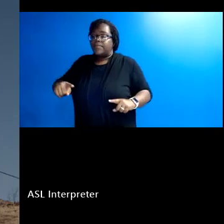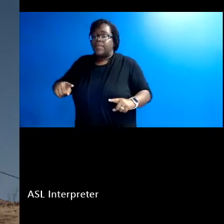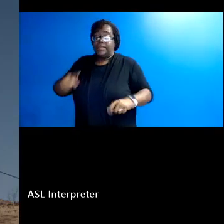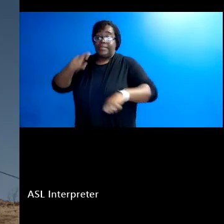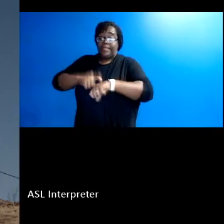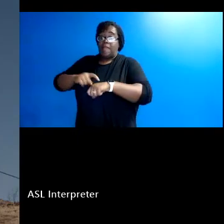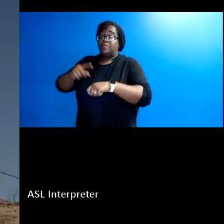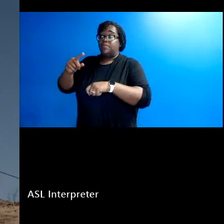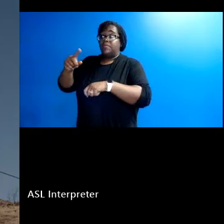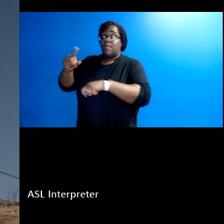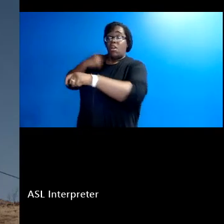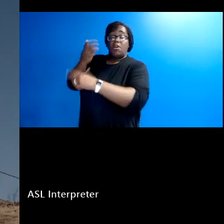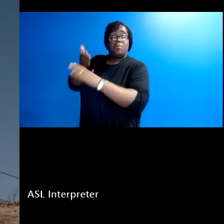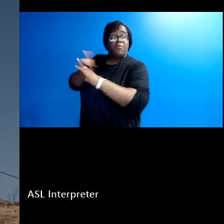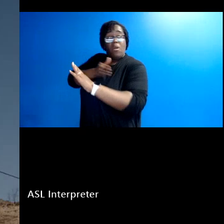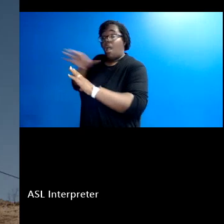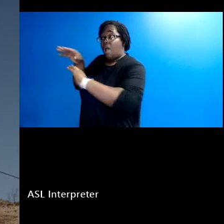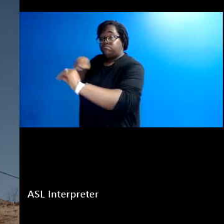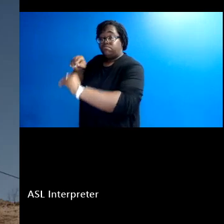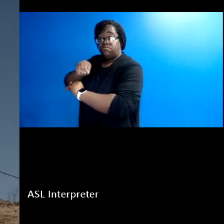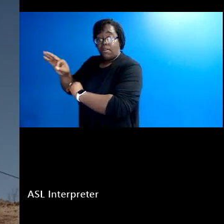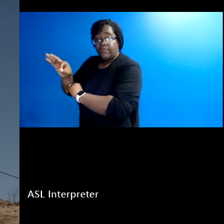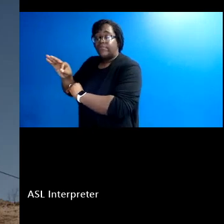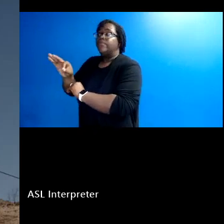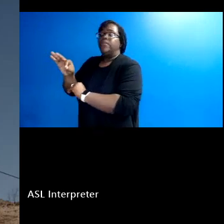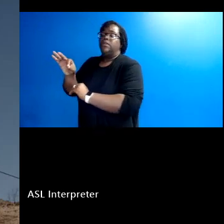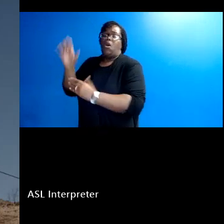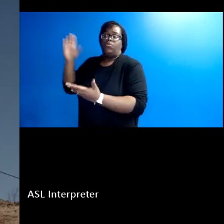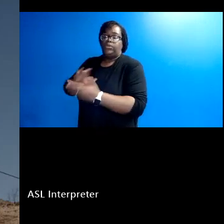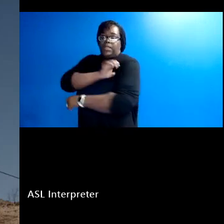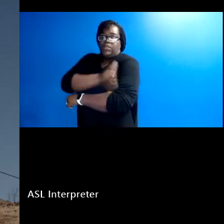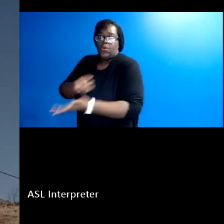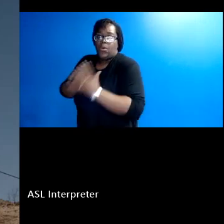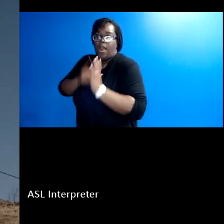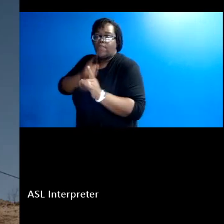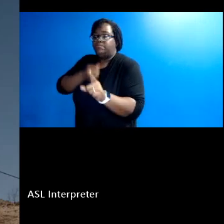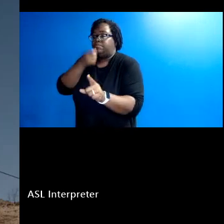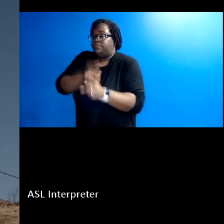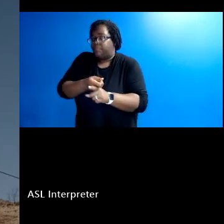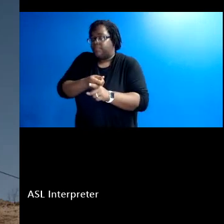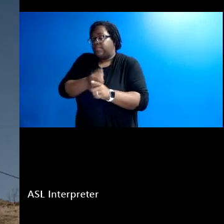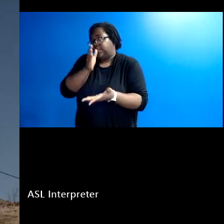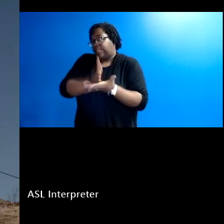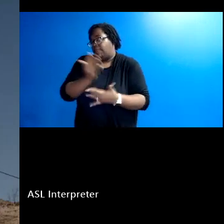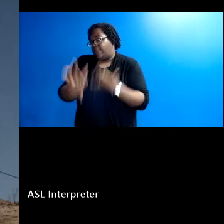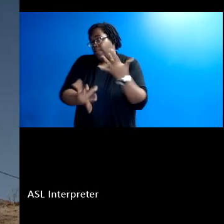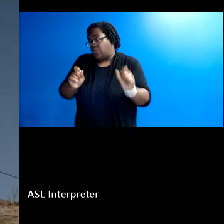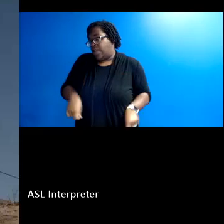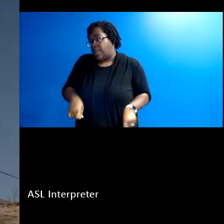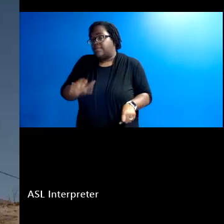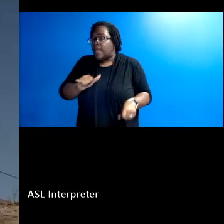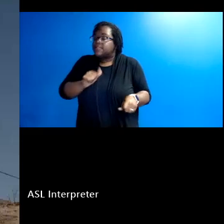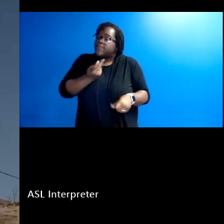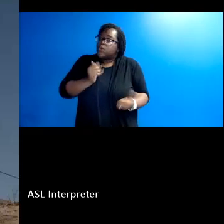to reduce that energy that's released to stop a fire from occurring. So those are some of the ways we're updating protective systems.